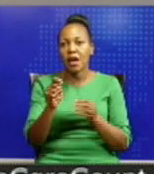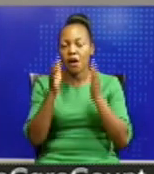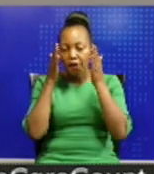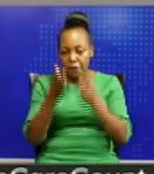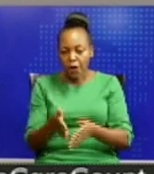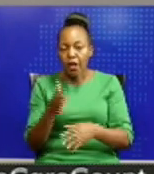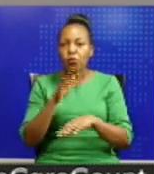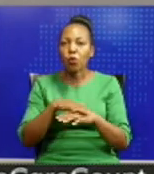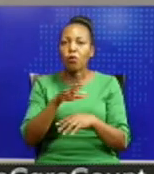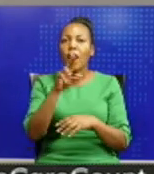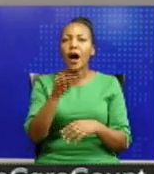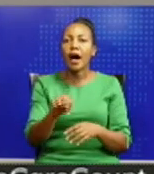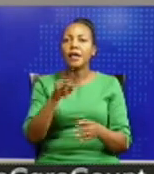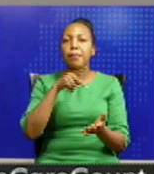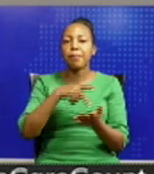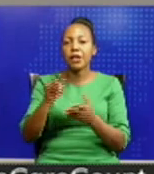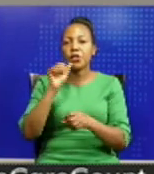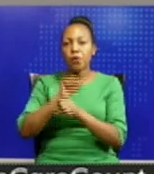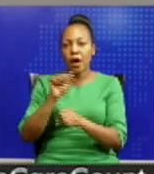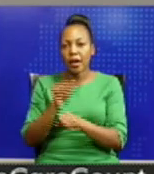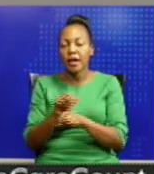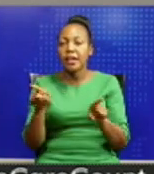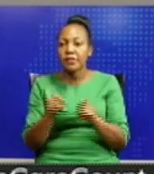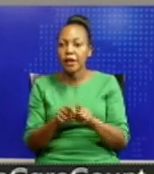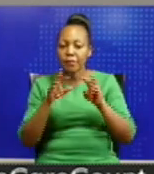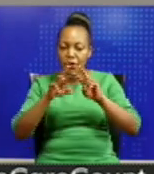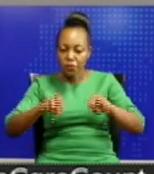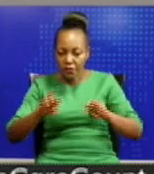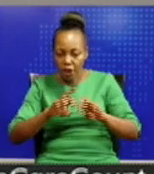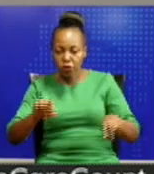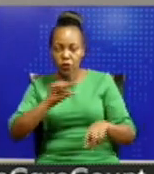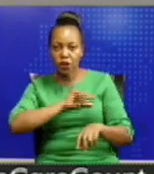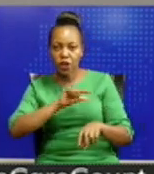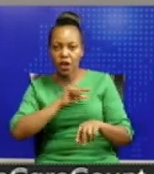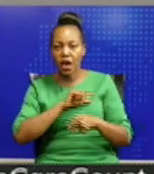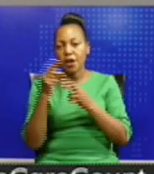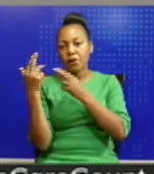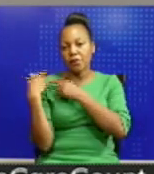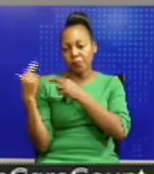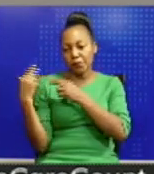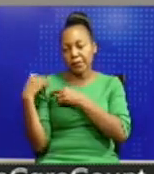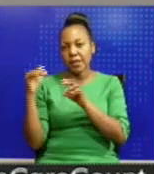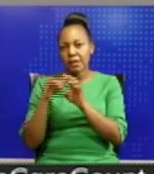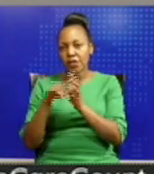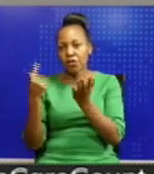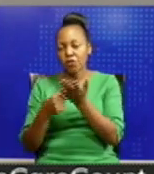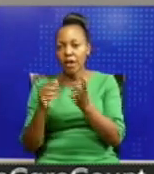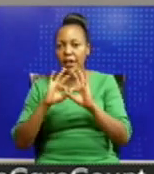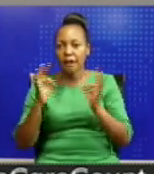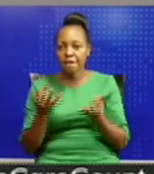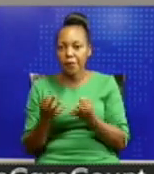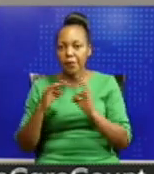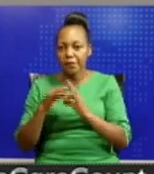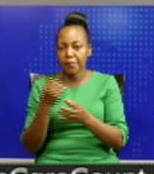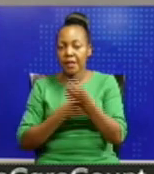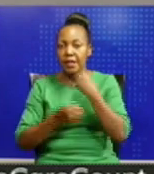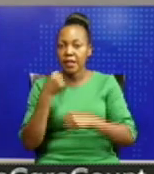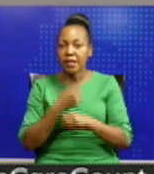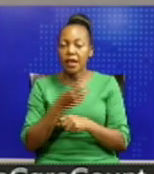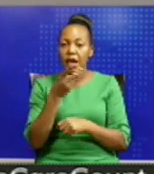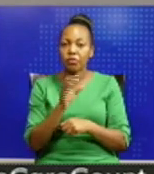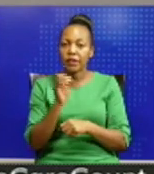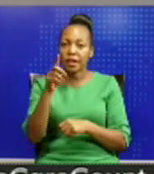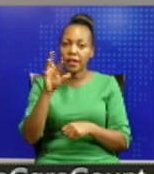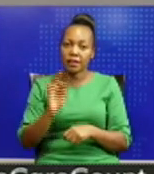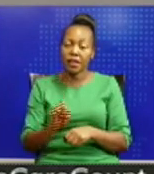and domestic work is informed by a research on the gender roles and the care economy in Ugandan households carried out in 2018.